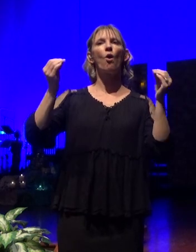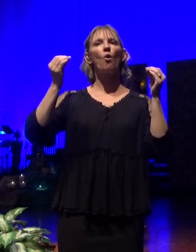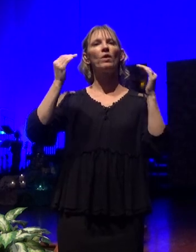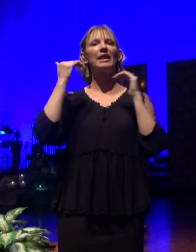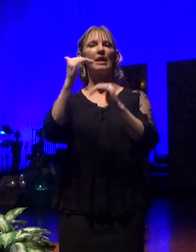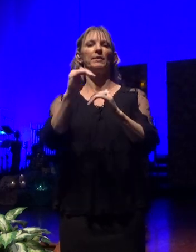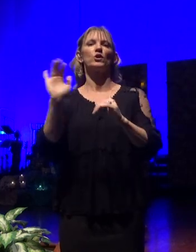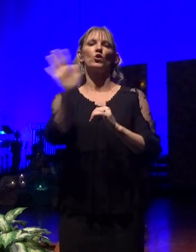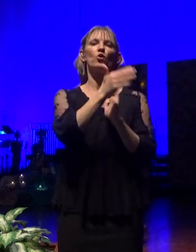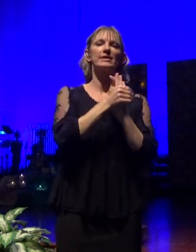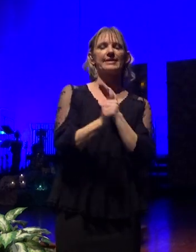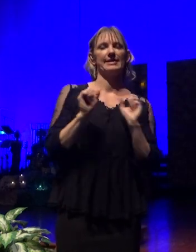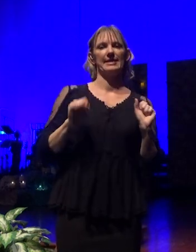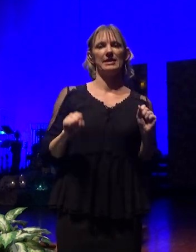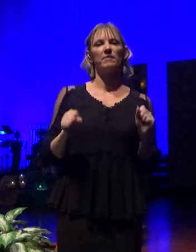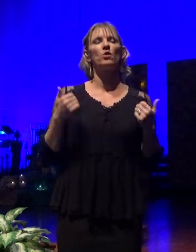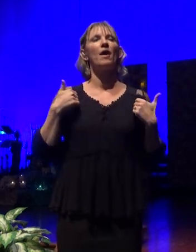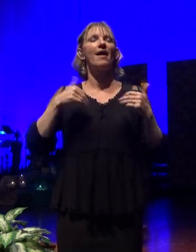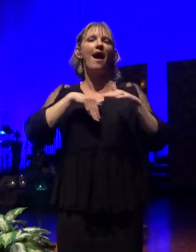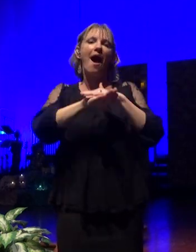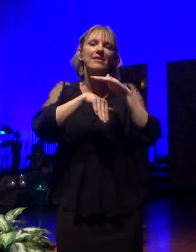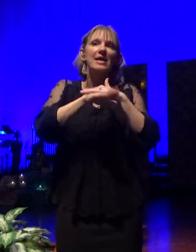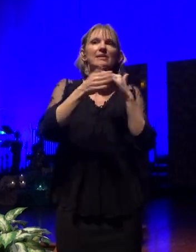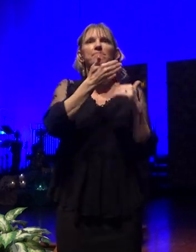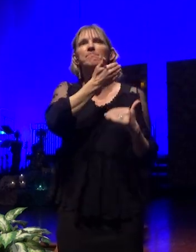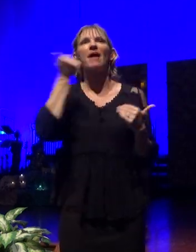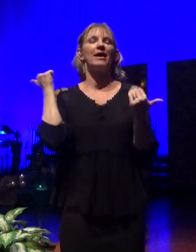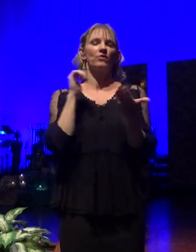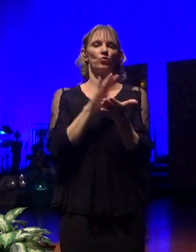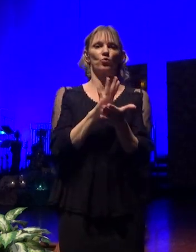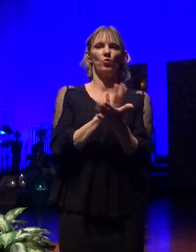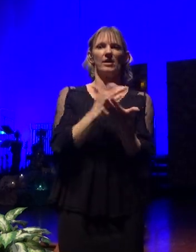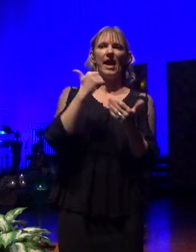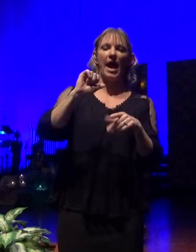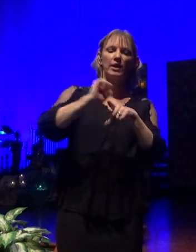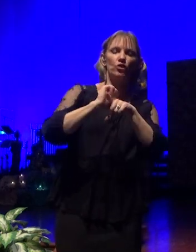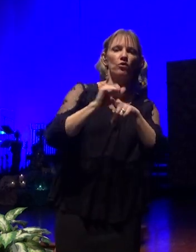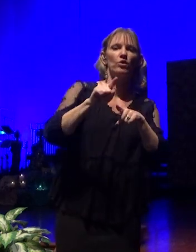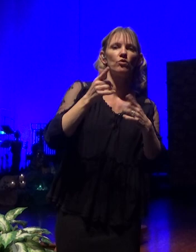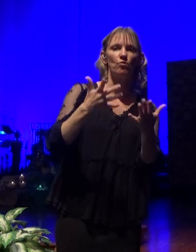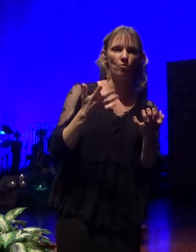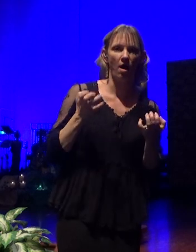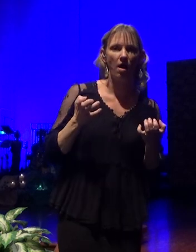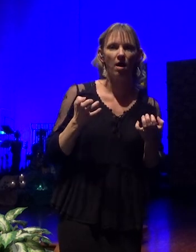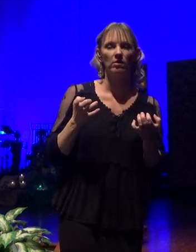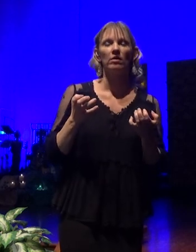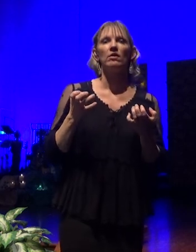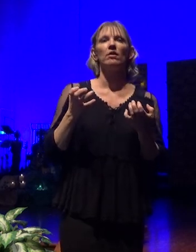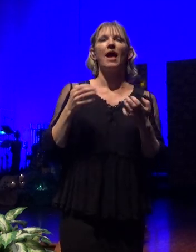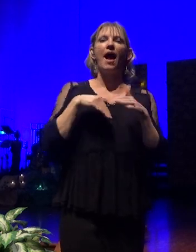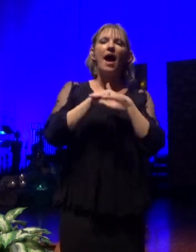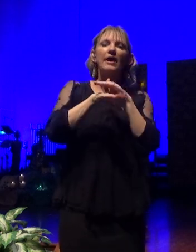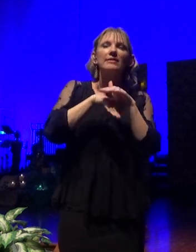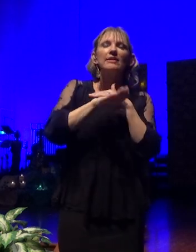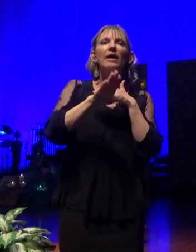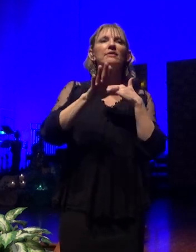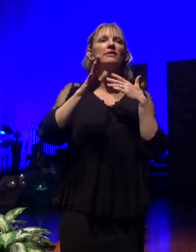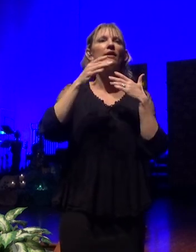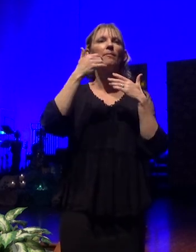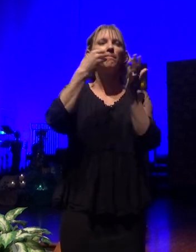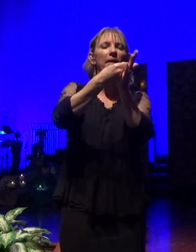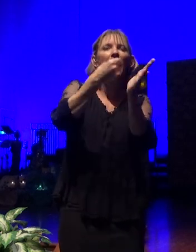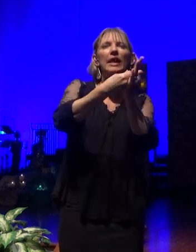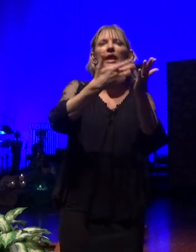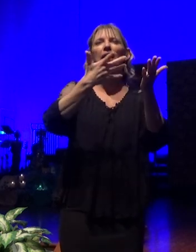abilities, access to the best schools, any training you could ever want, access to any money,